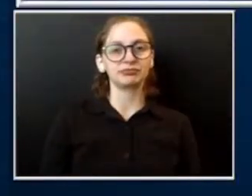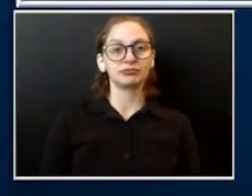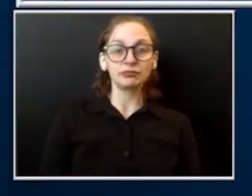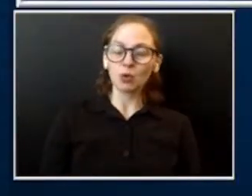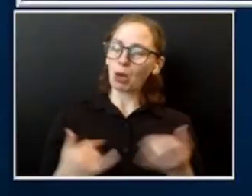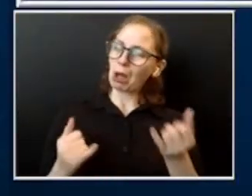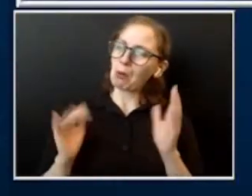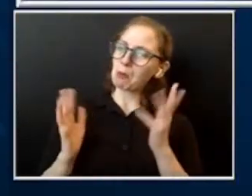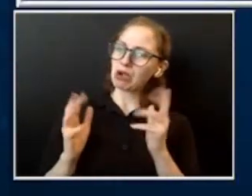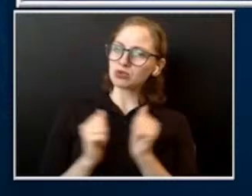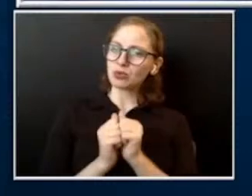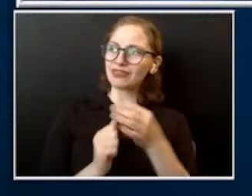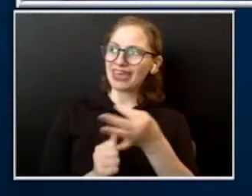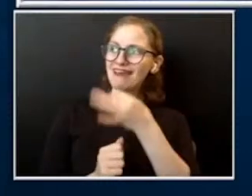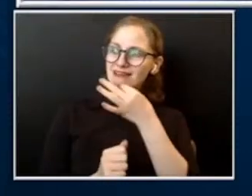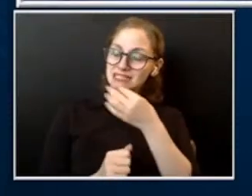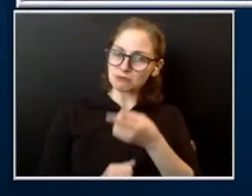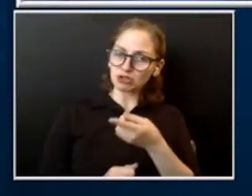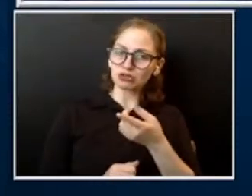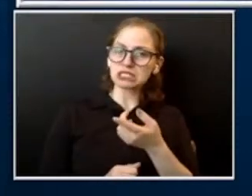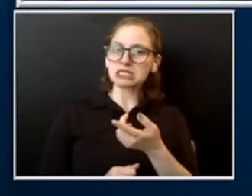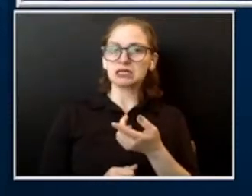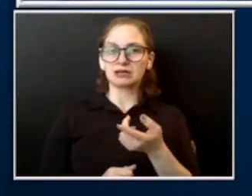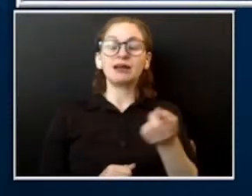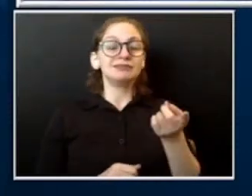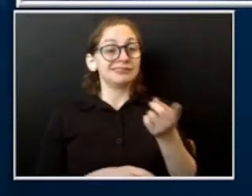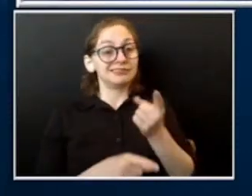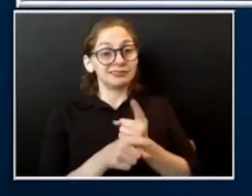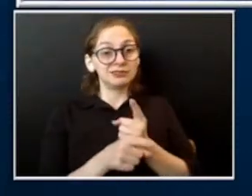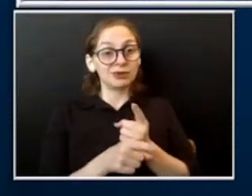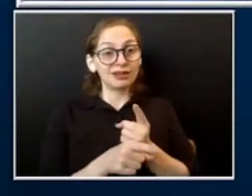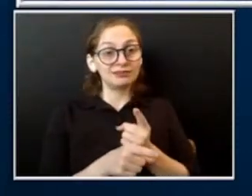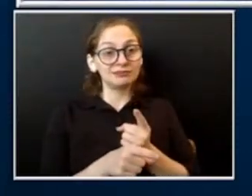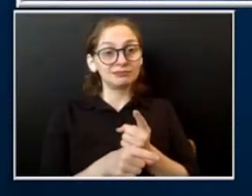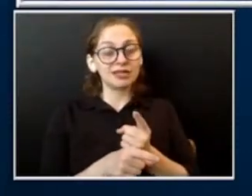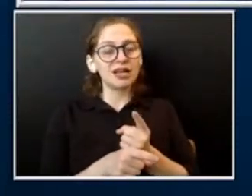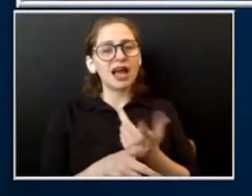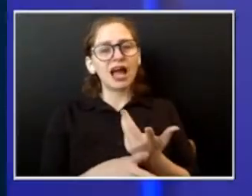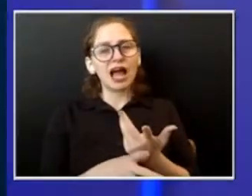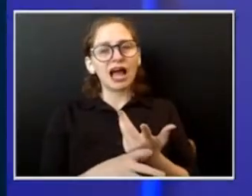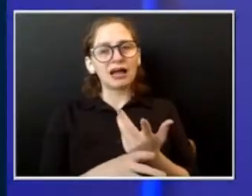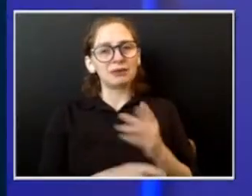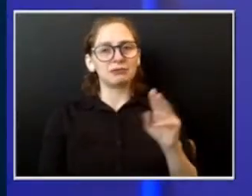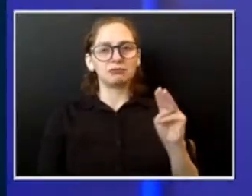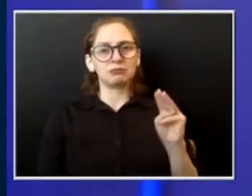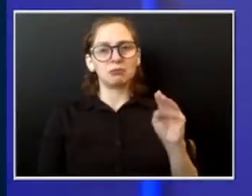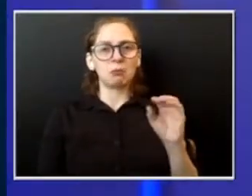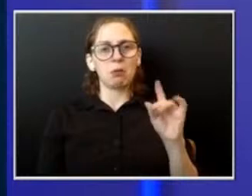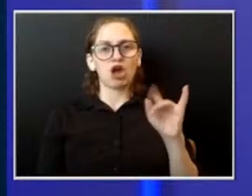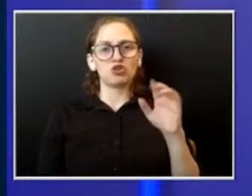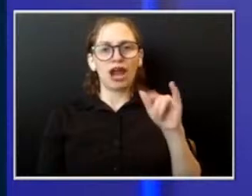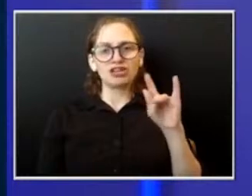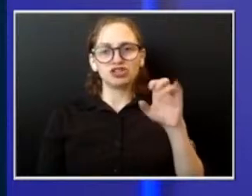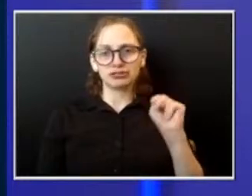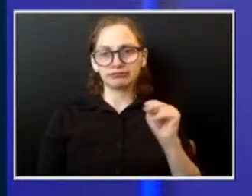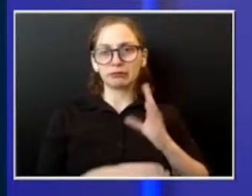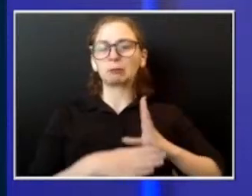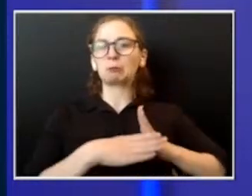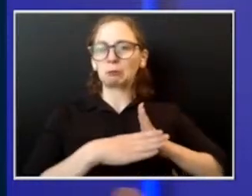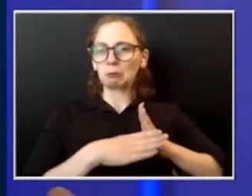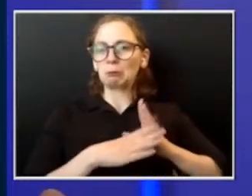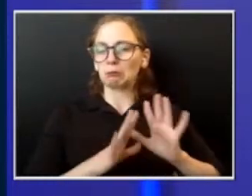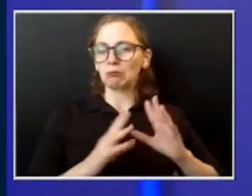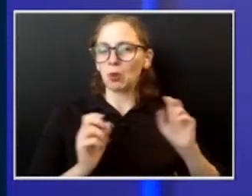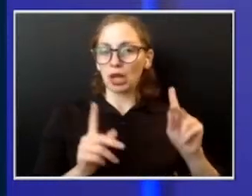think? Yeah, Alcohol. I think he's right. Moderation is okay, especially with kidney transplant, but anything